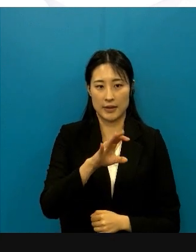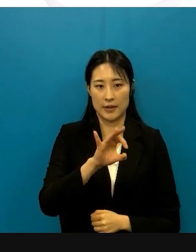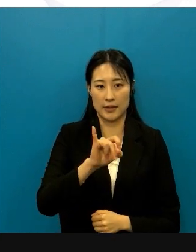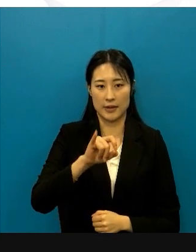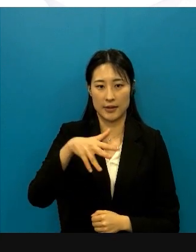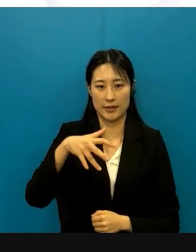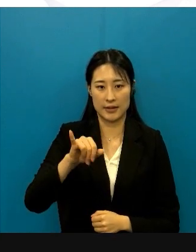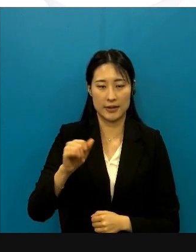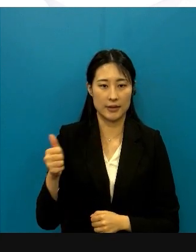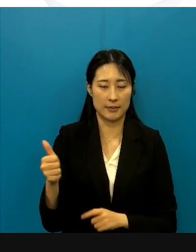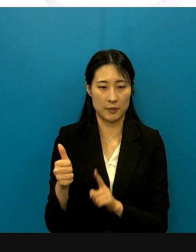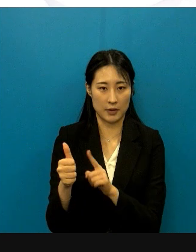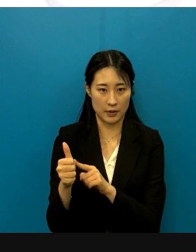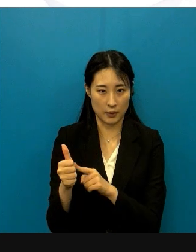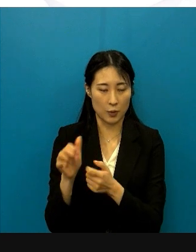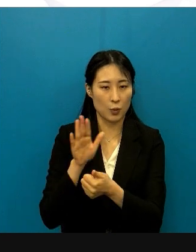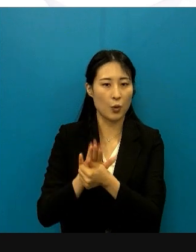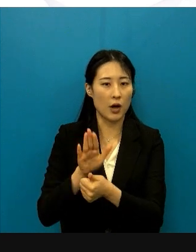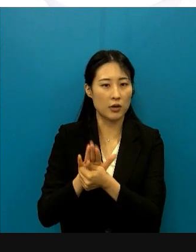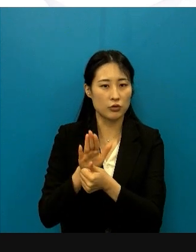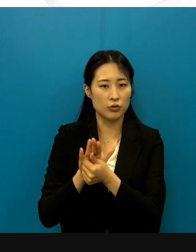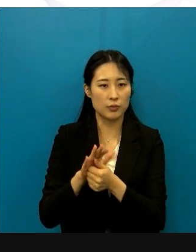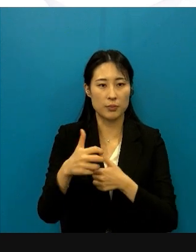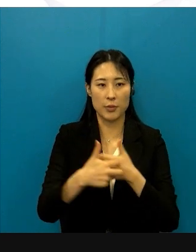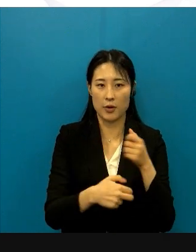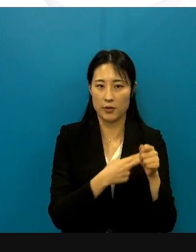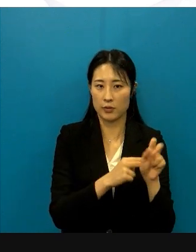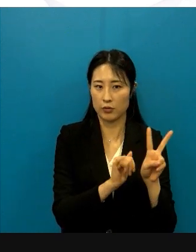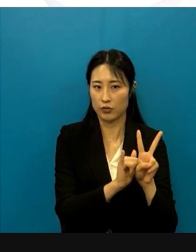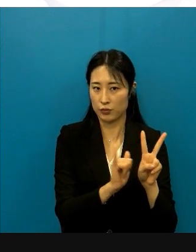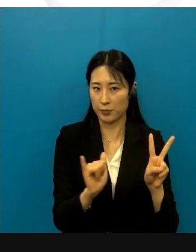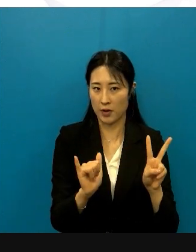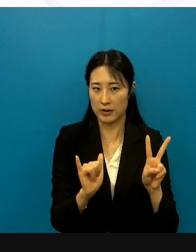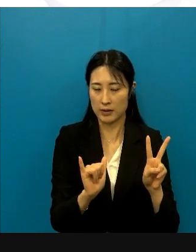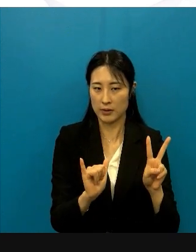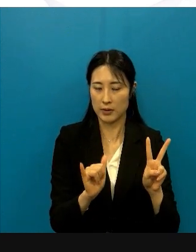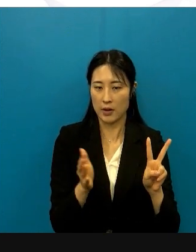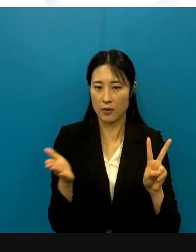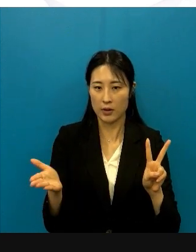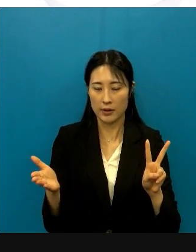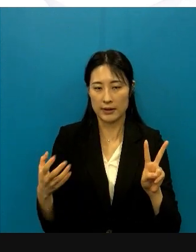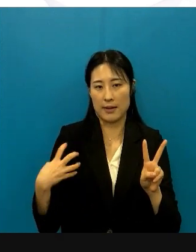this objection implies that we need